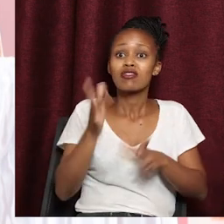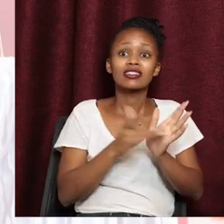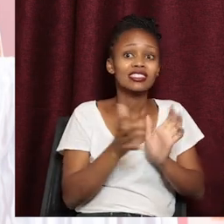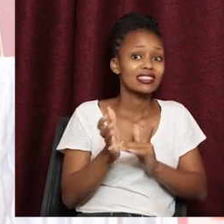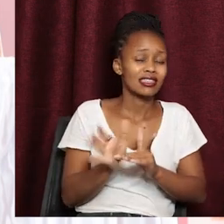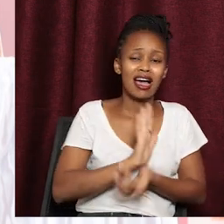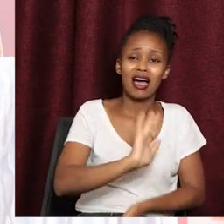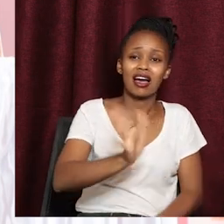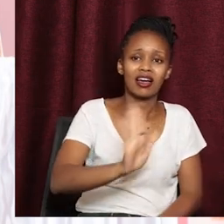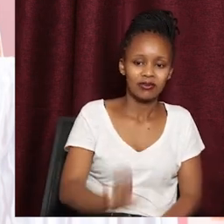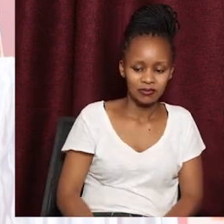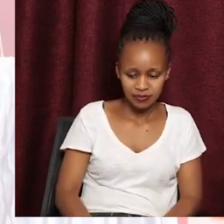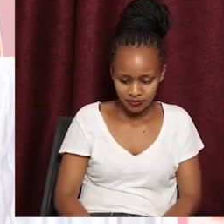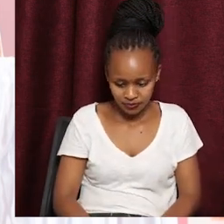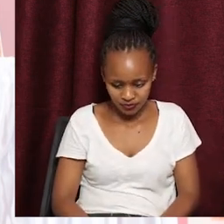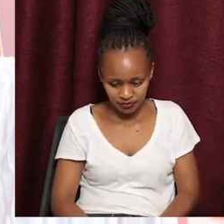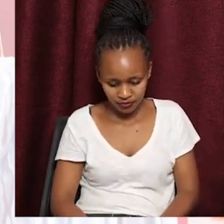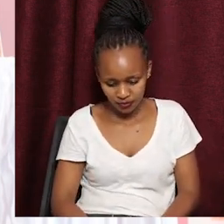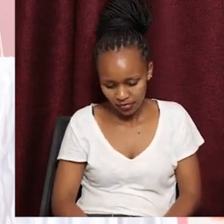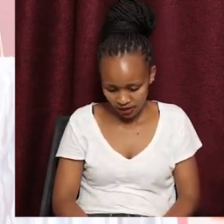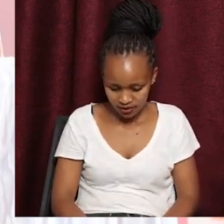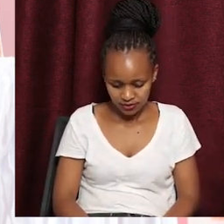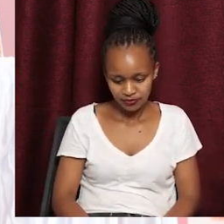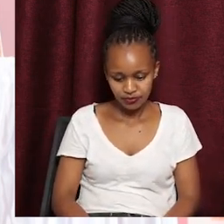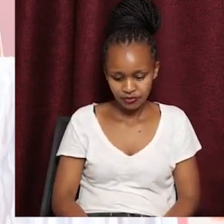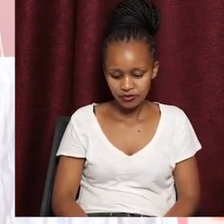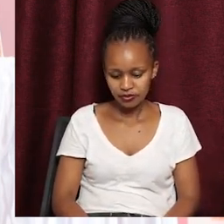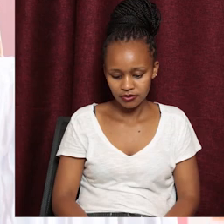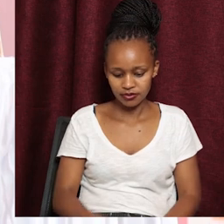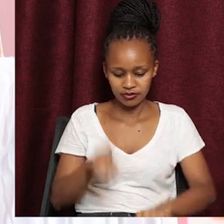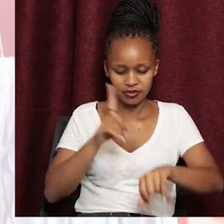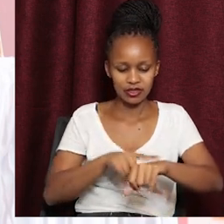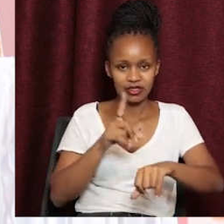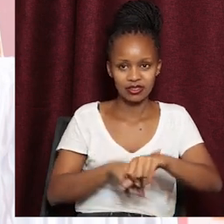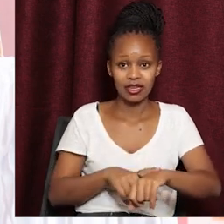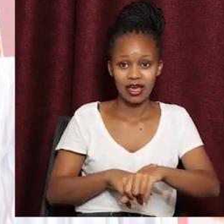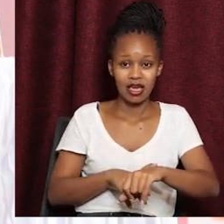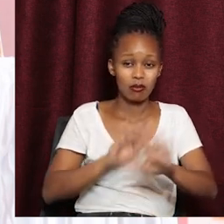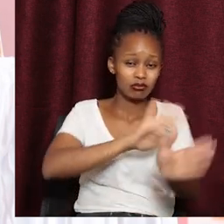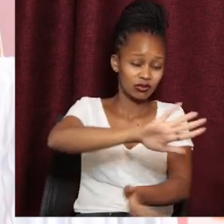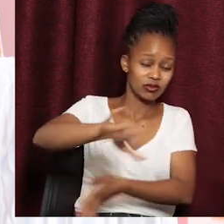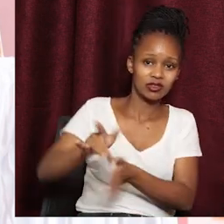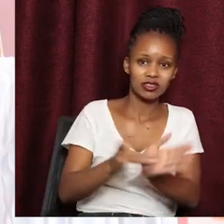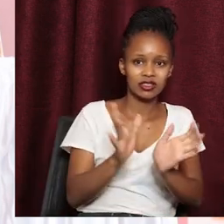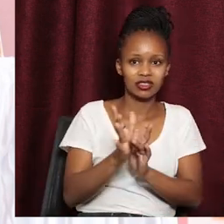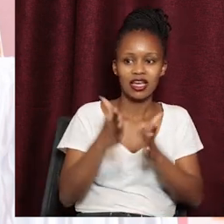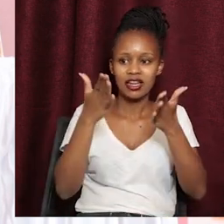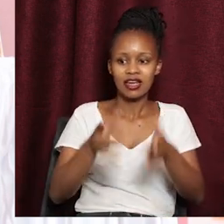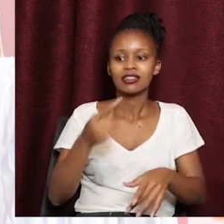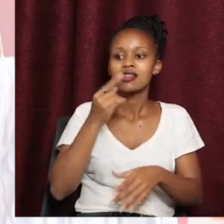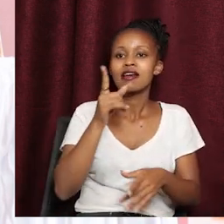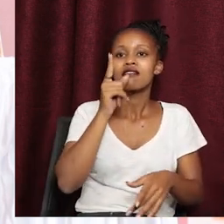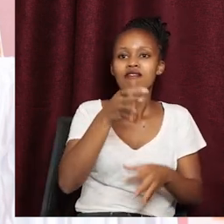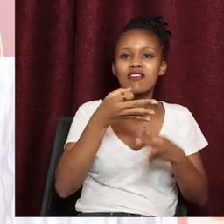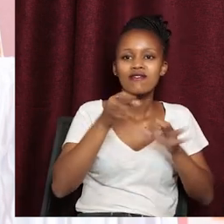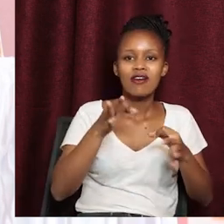than to Jesus himself. The moment we sidestep our Jesus, now I can tell you